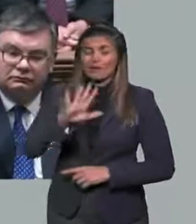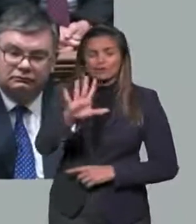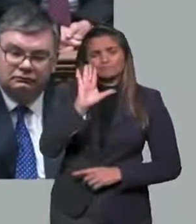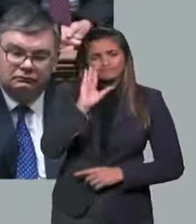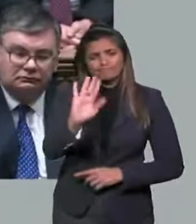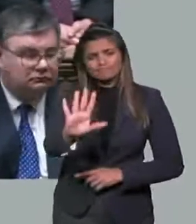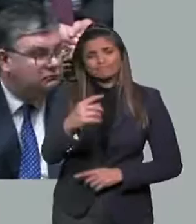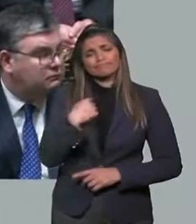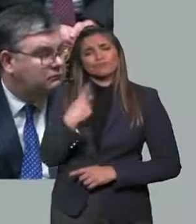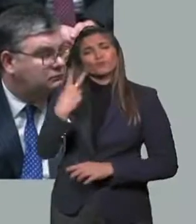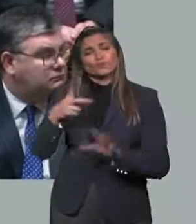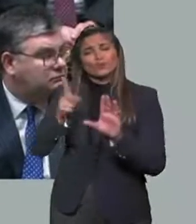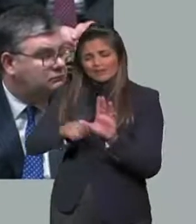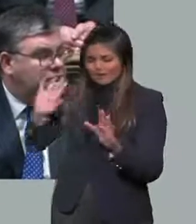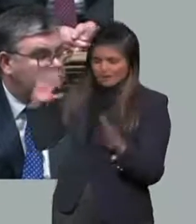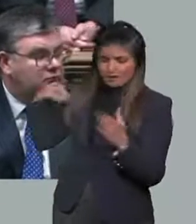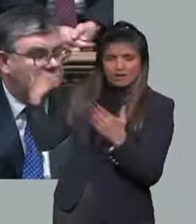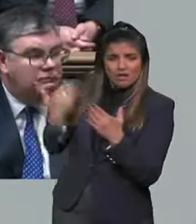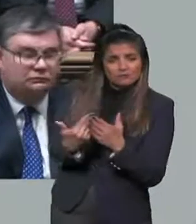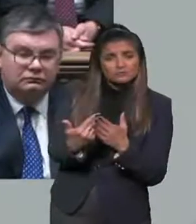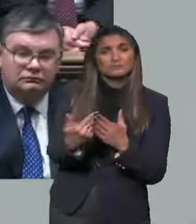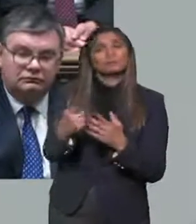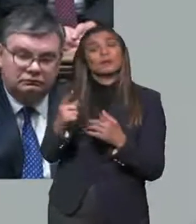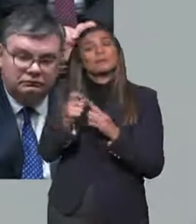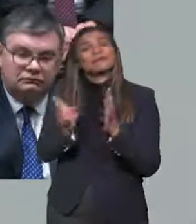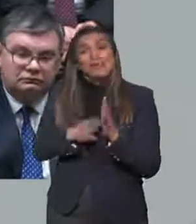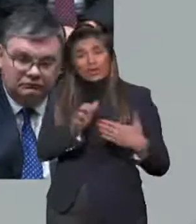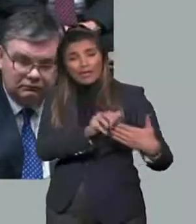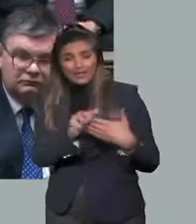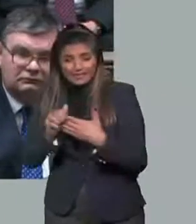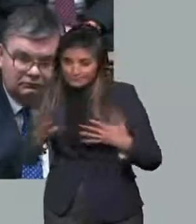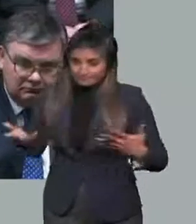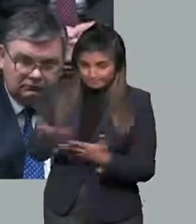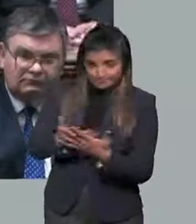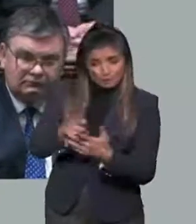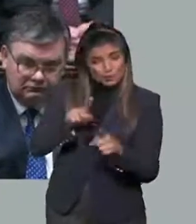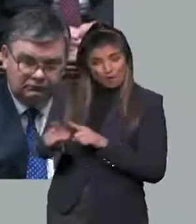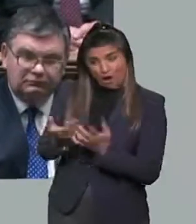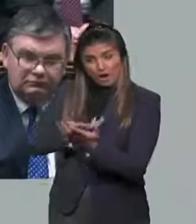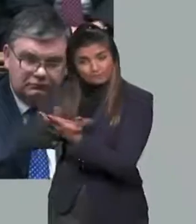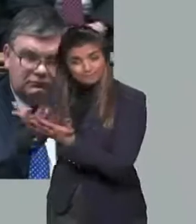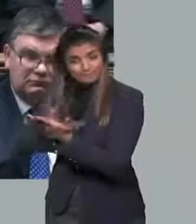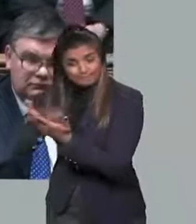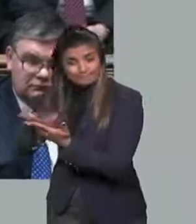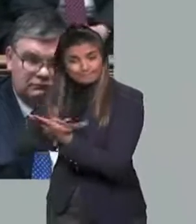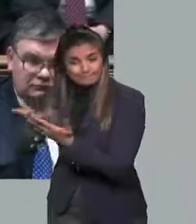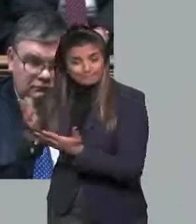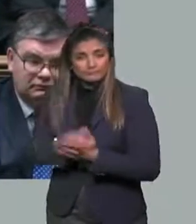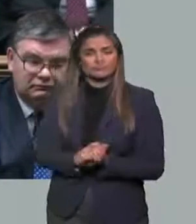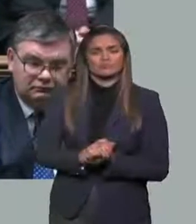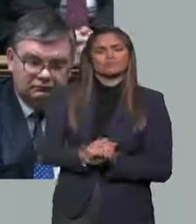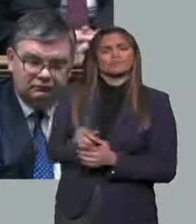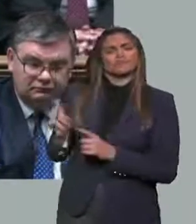years with the concerted diplomatic effort led by the Prime Minister, that we have done absolutely everything that we can. She shouldn't give